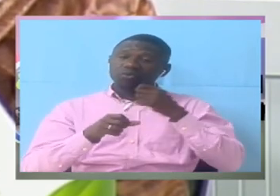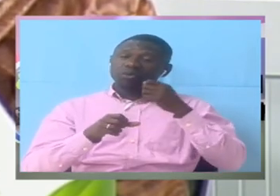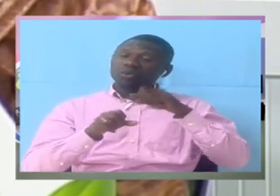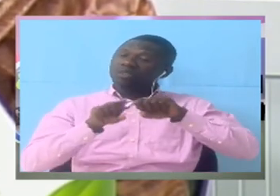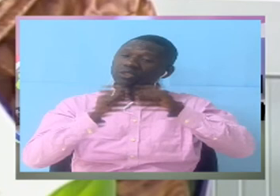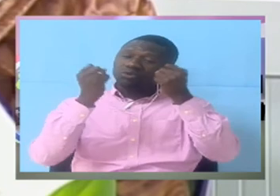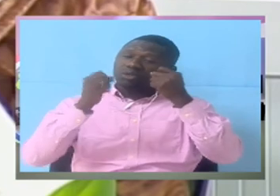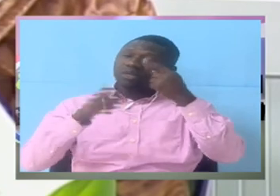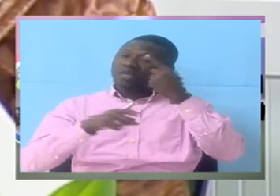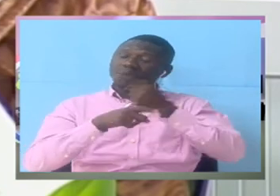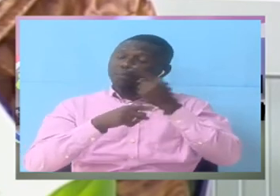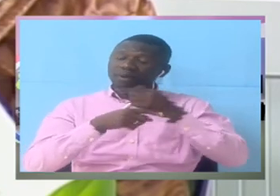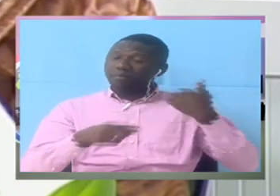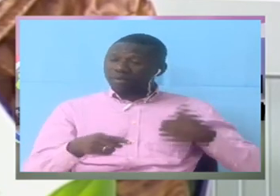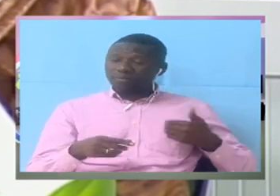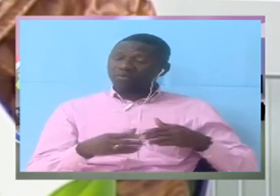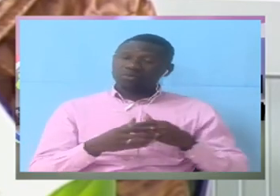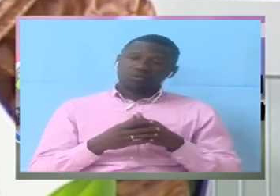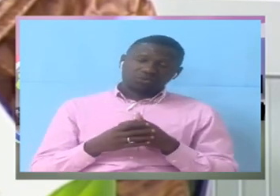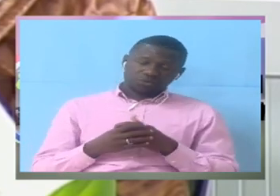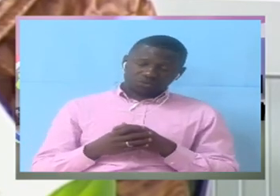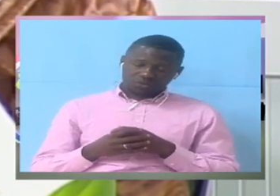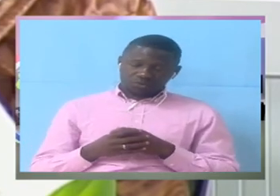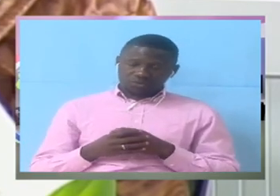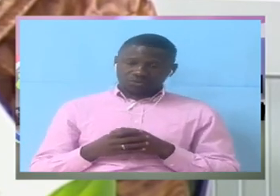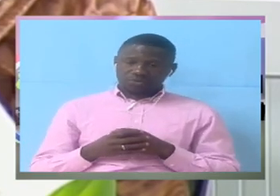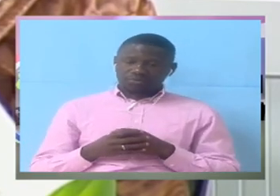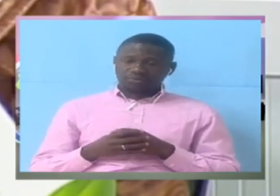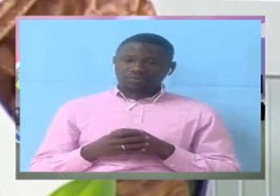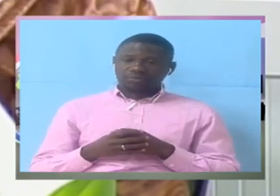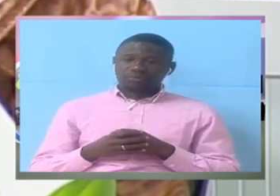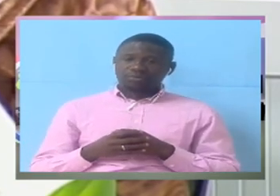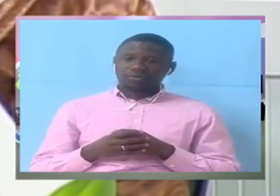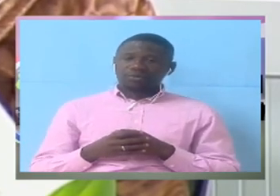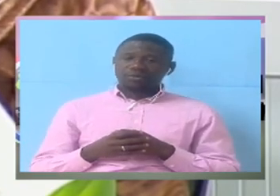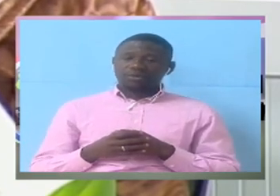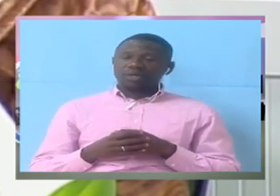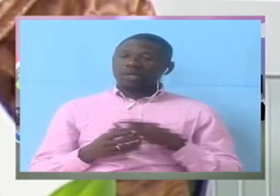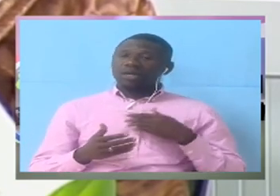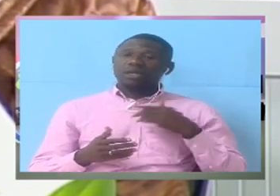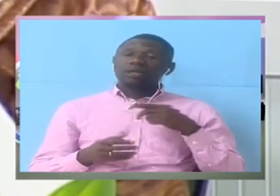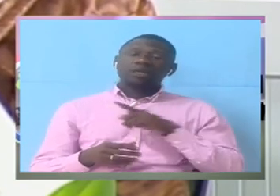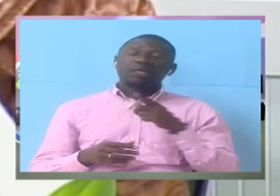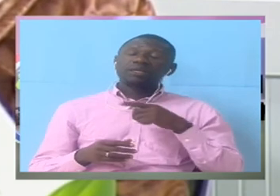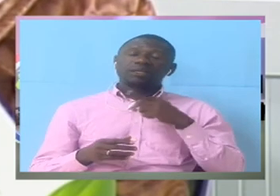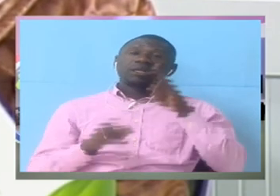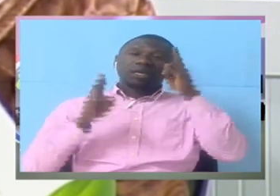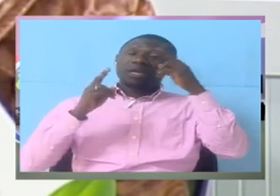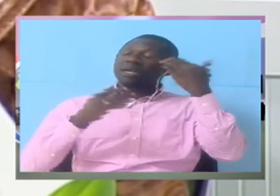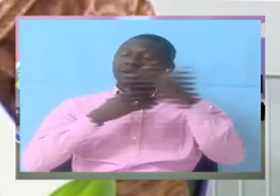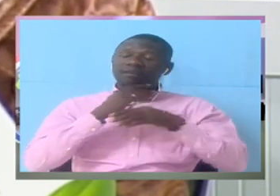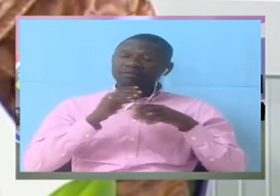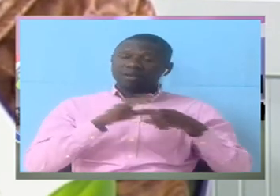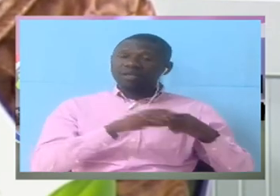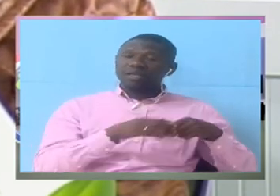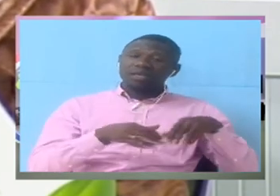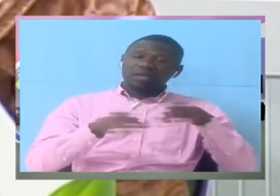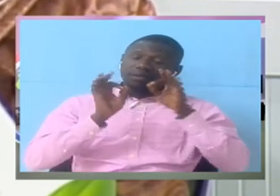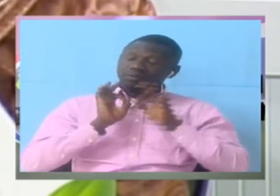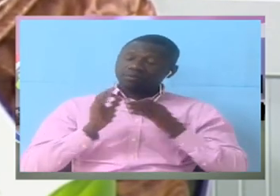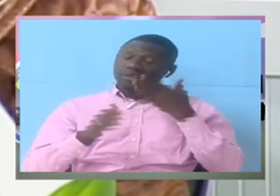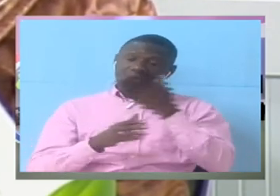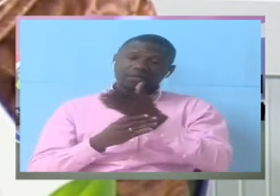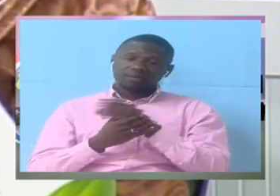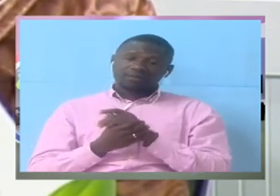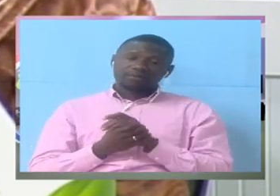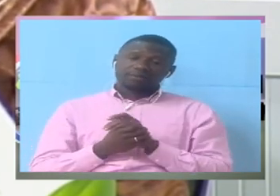all our going to the Gambia is to bring trouble or mayhem to the Gambia, let God not take us. That was our peace. If